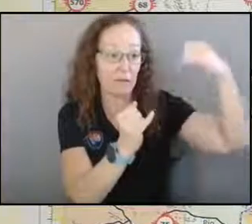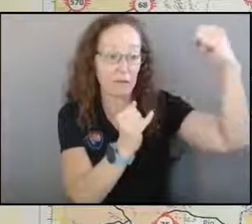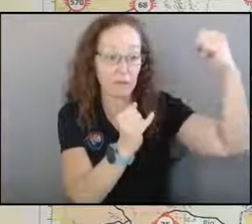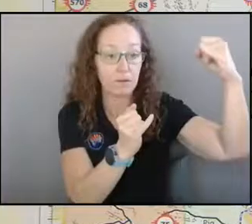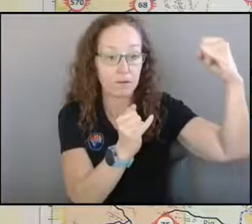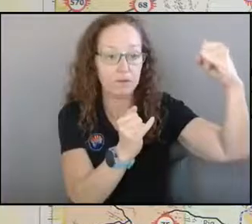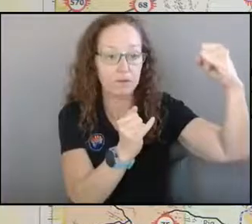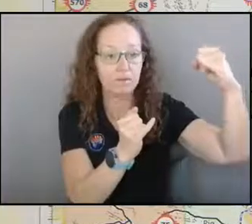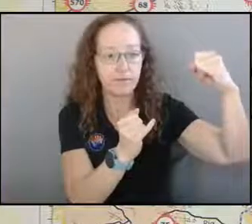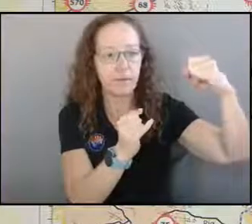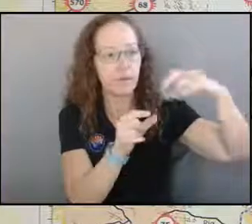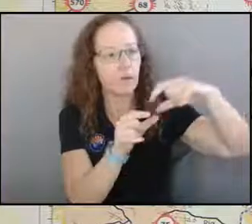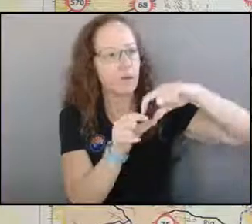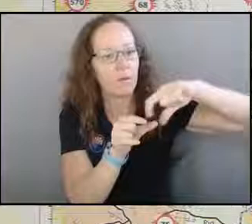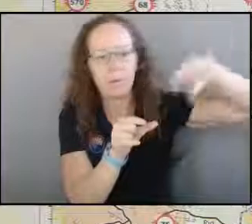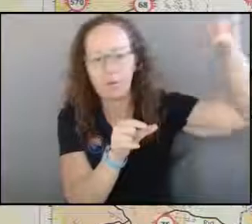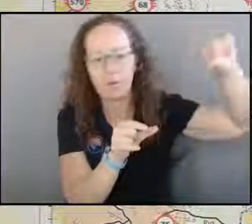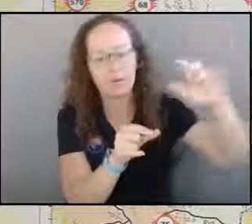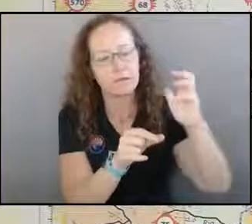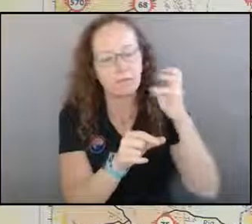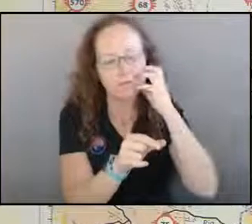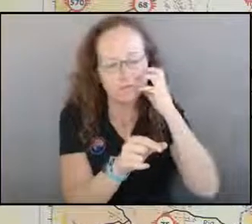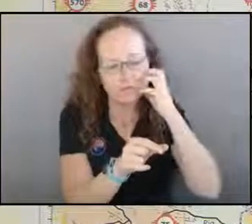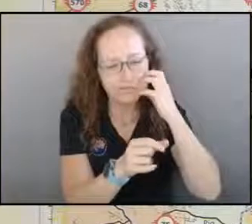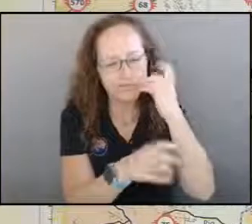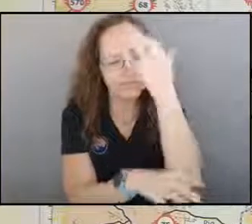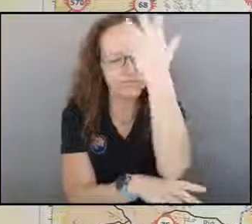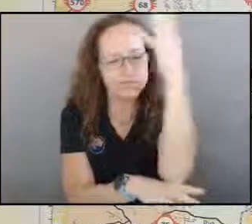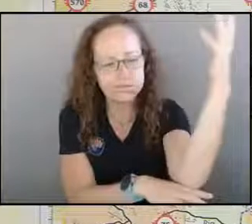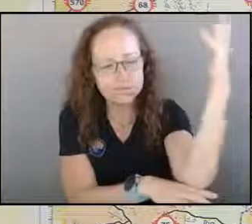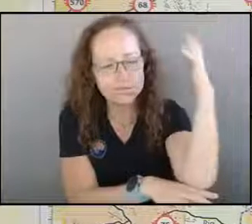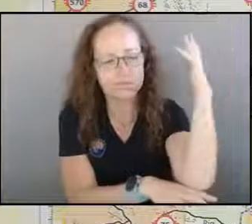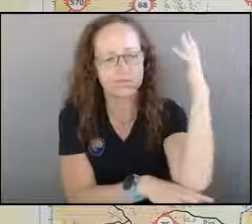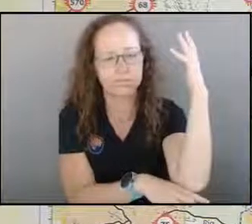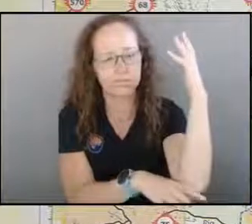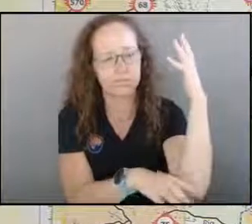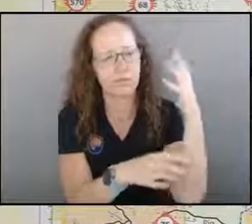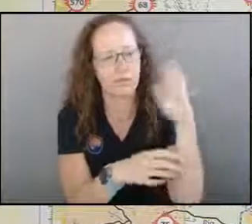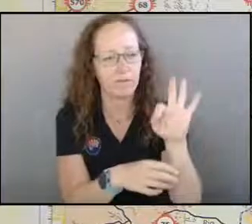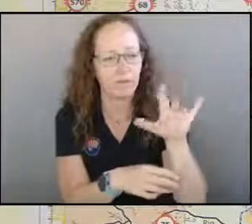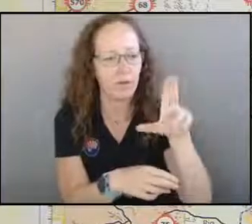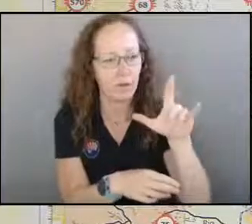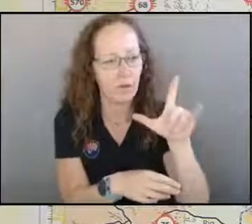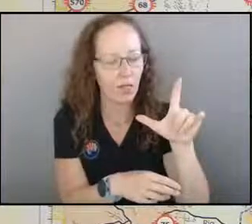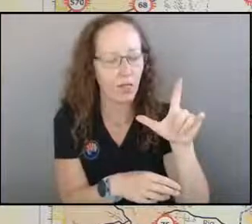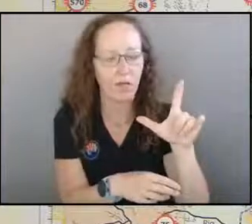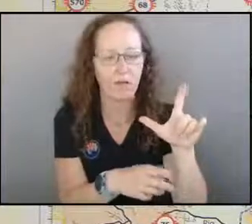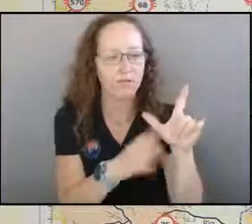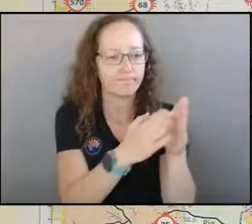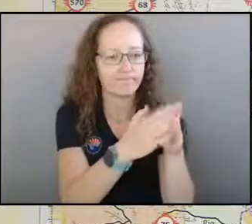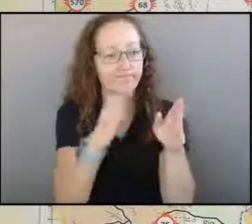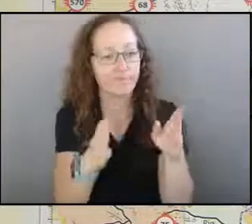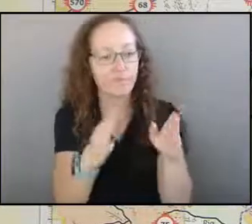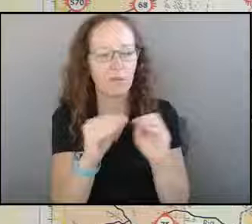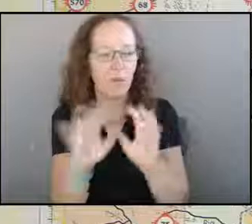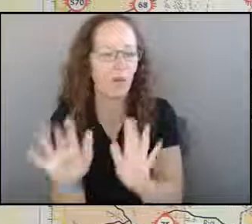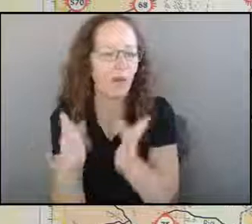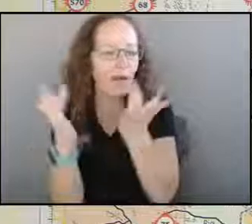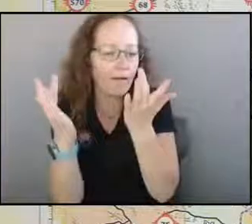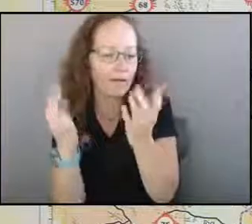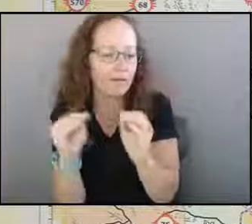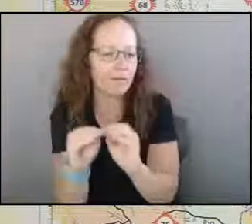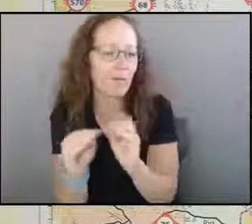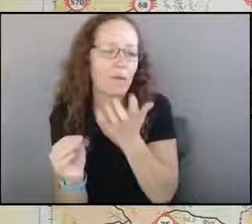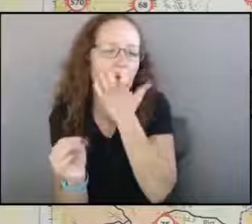heavy fuel. Everything on this side is a lot lighter, so we're paying a lot of attention to this to prevent that fire from moving further north up through